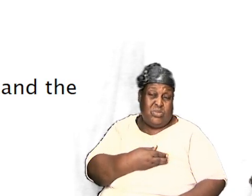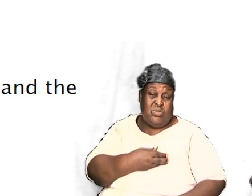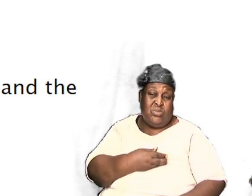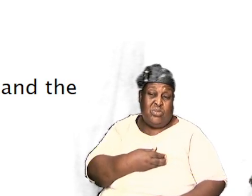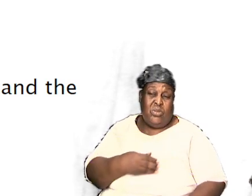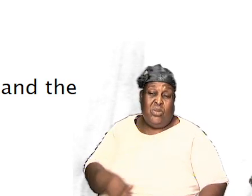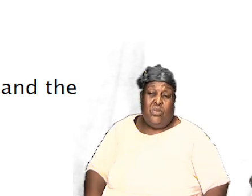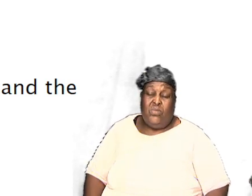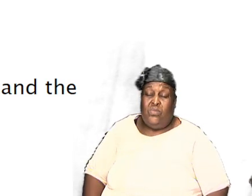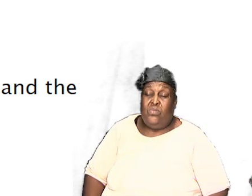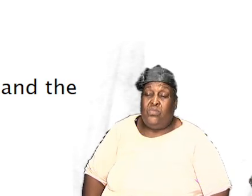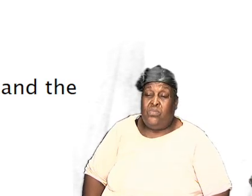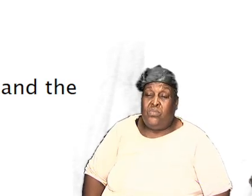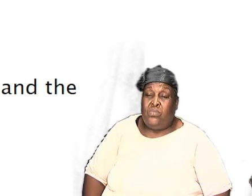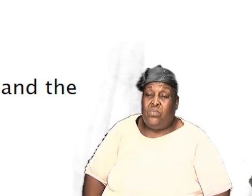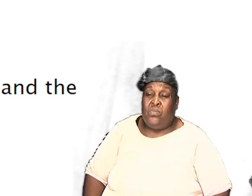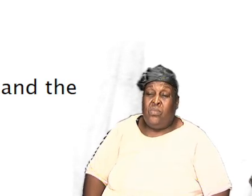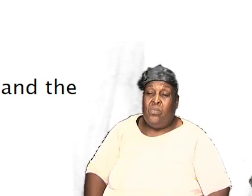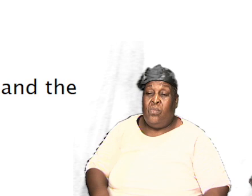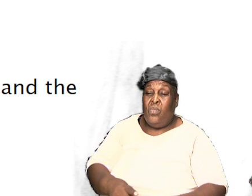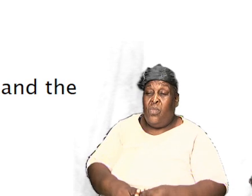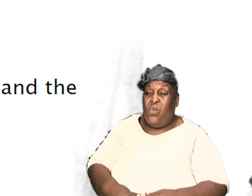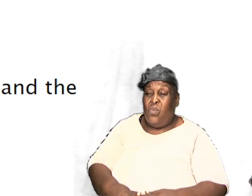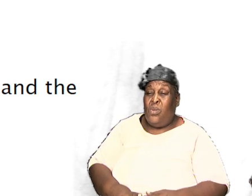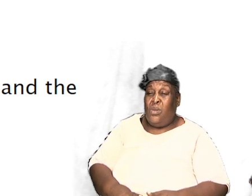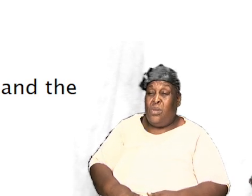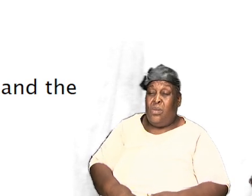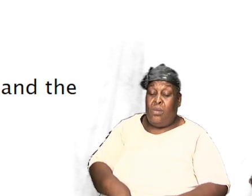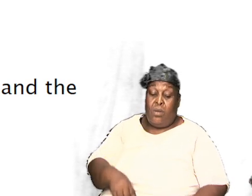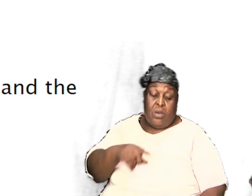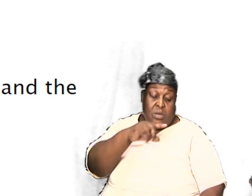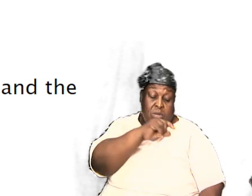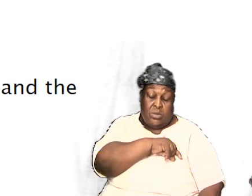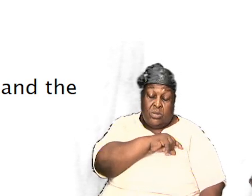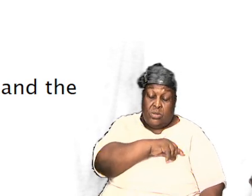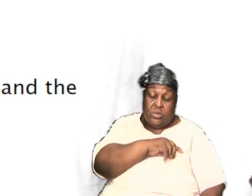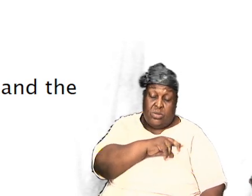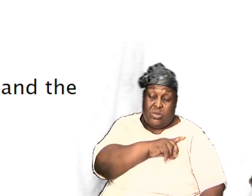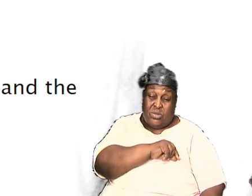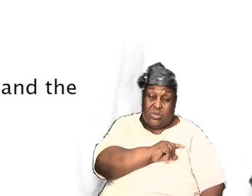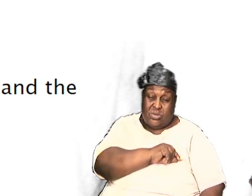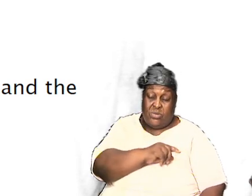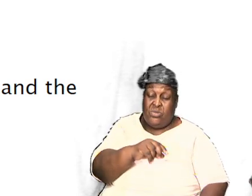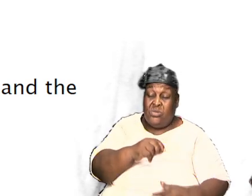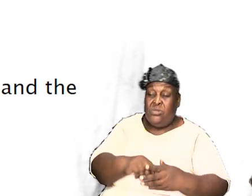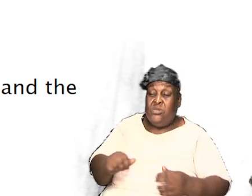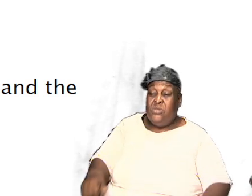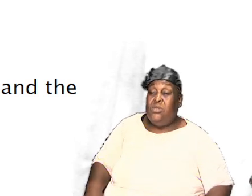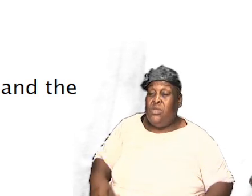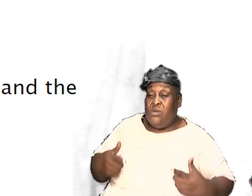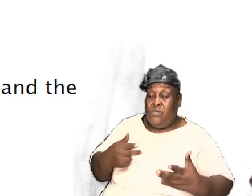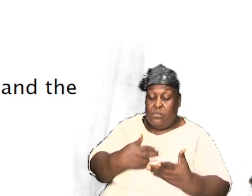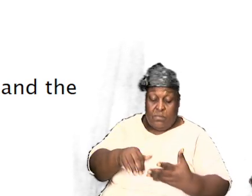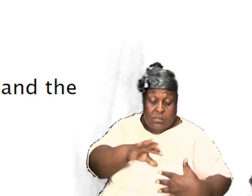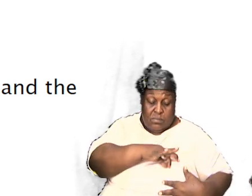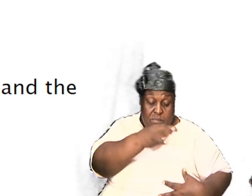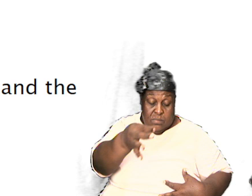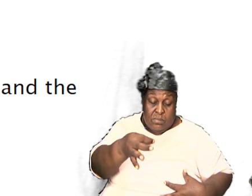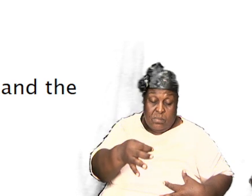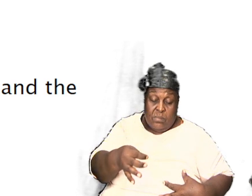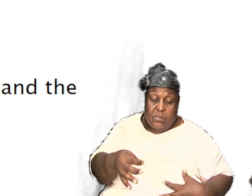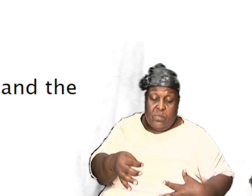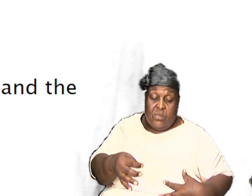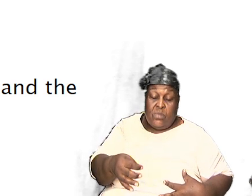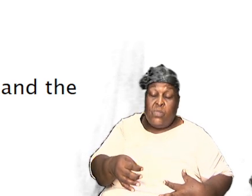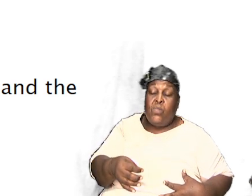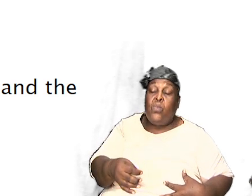will convict us. When our conscience is alive, the Holy Spirit will convict us. And most of